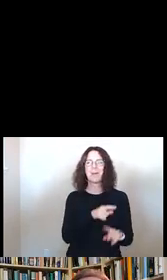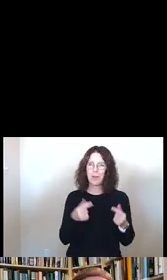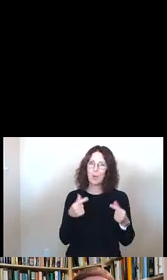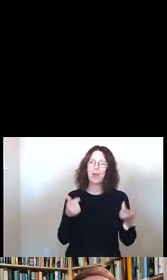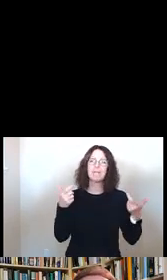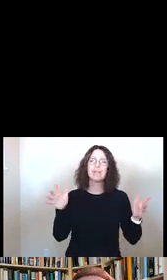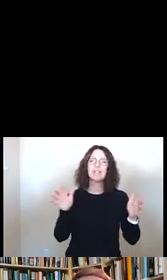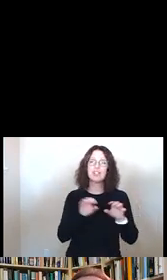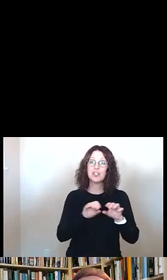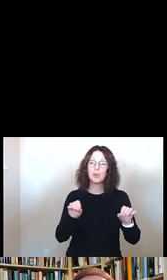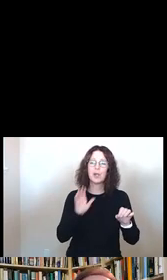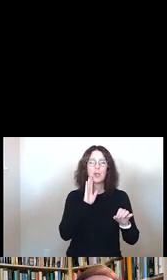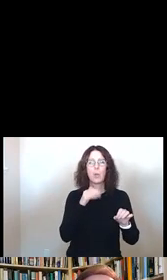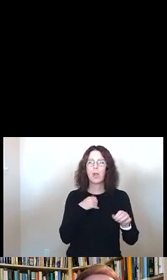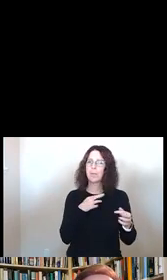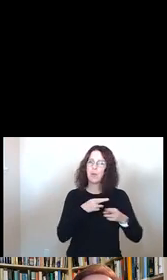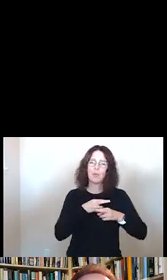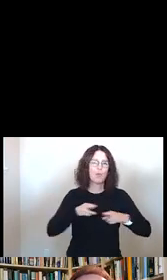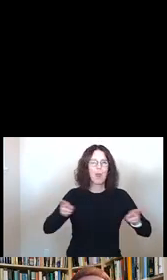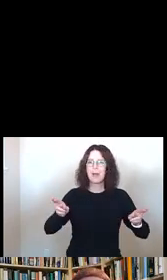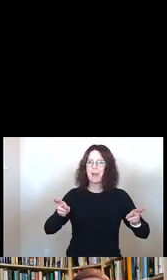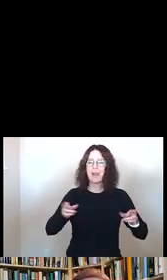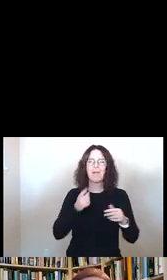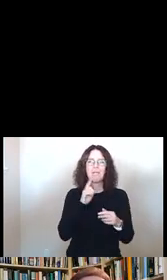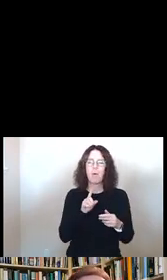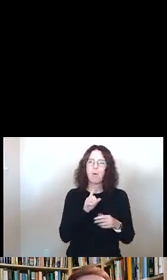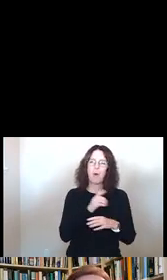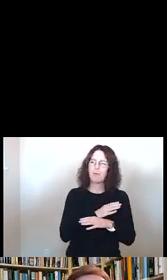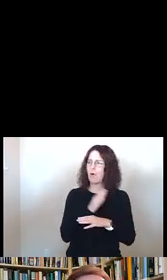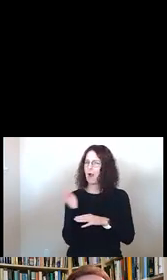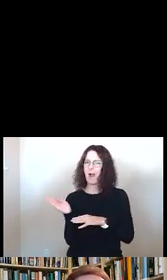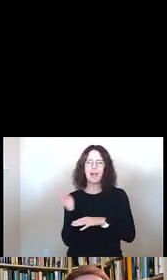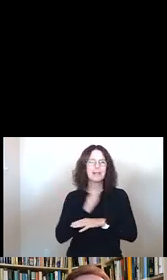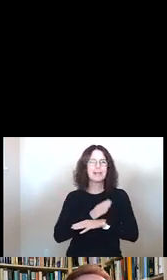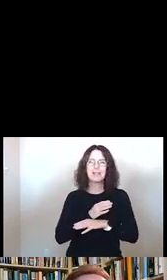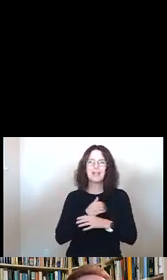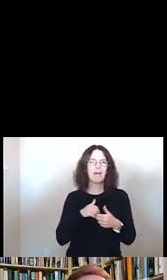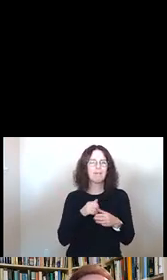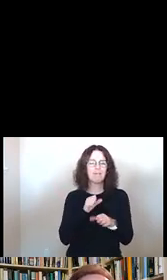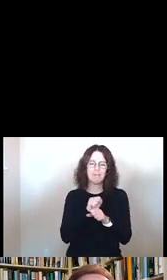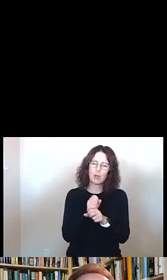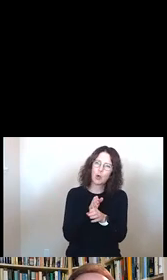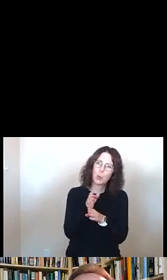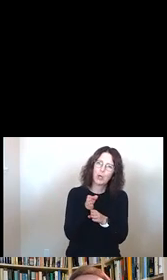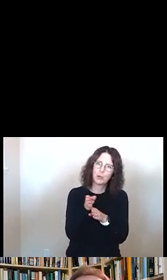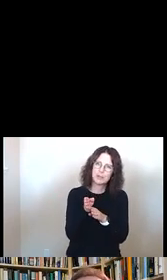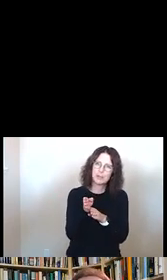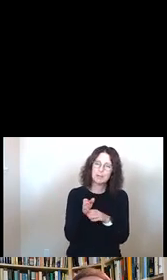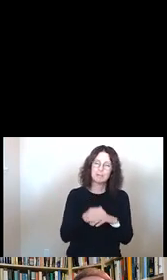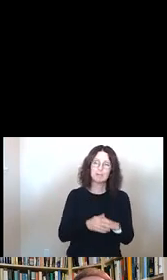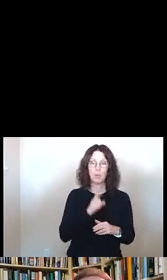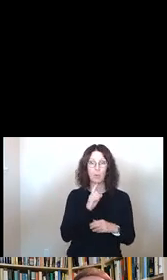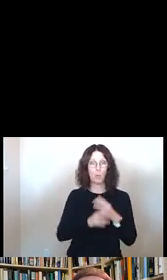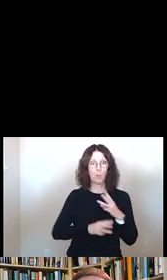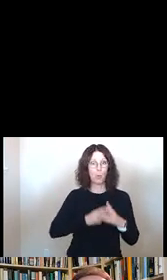a wide variety of exciting and challenging careers in today's changing world.